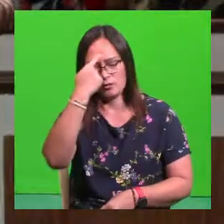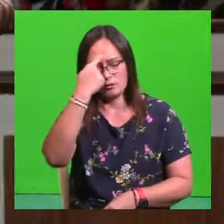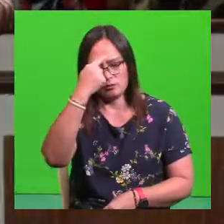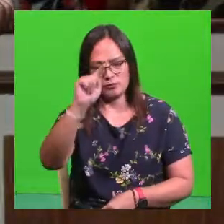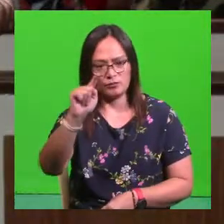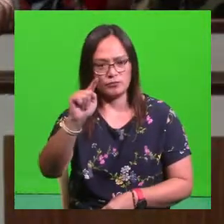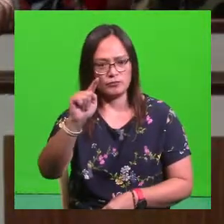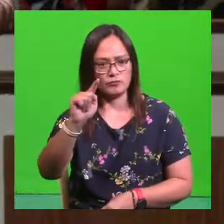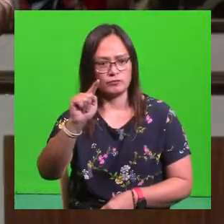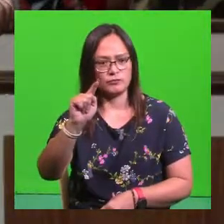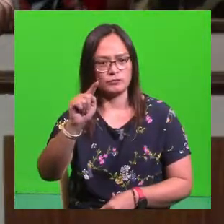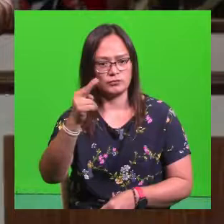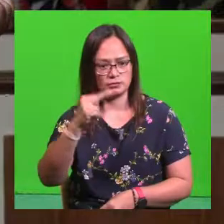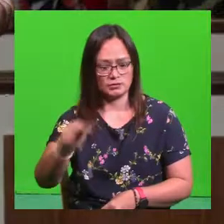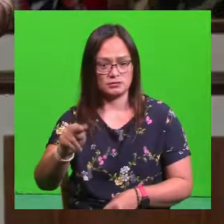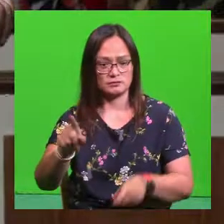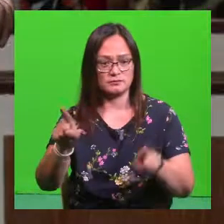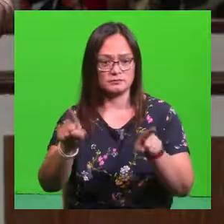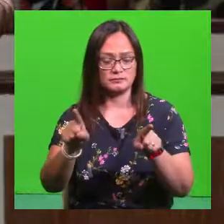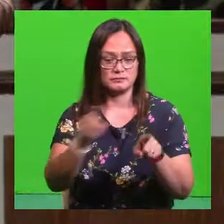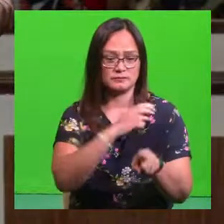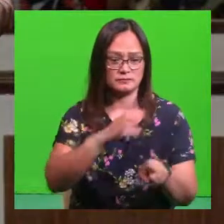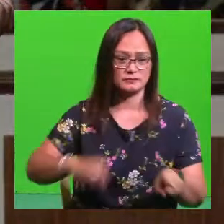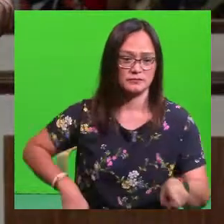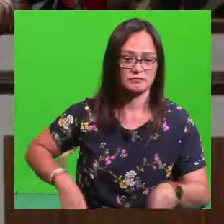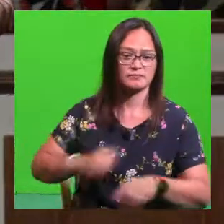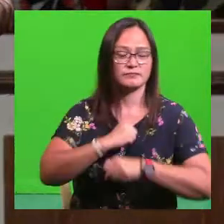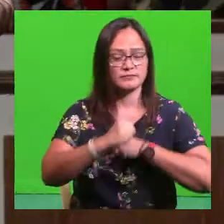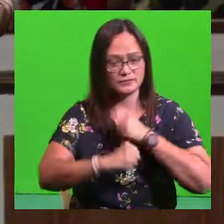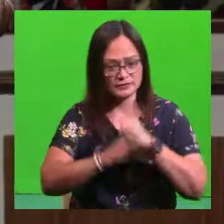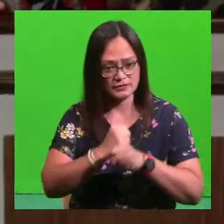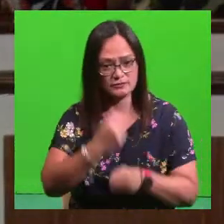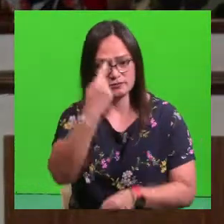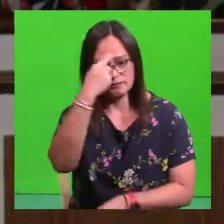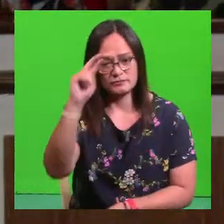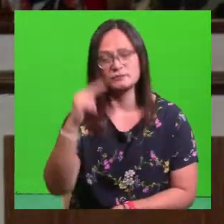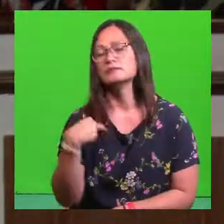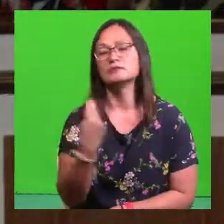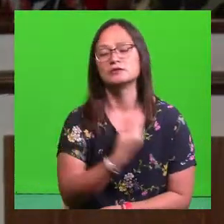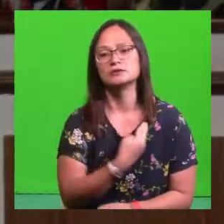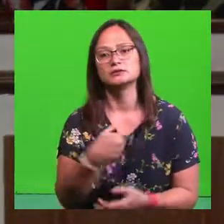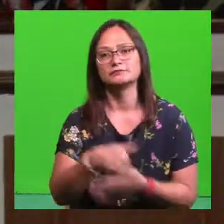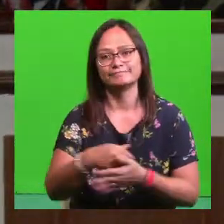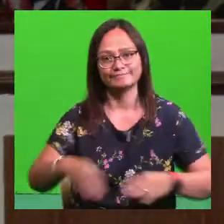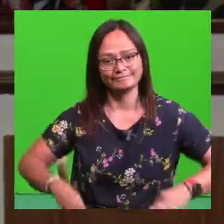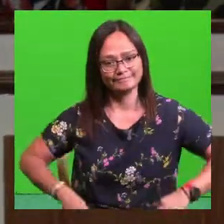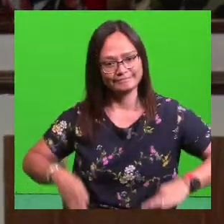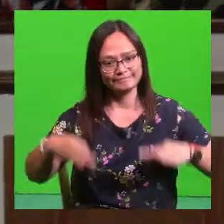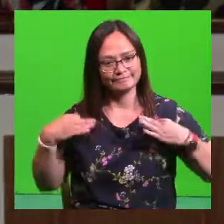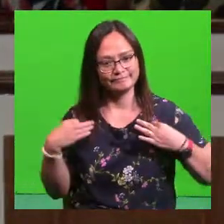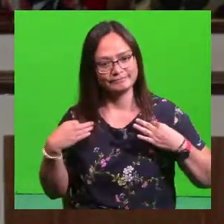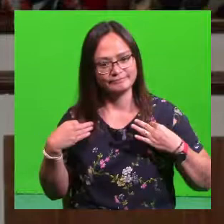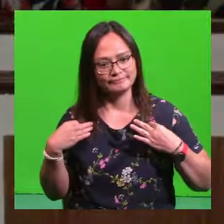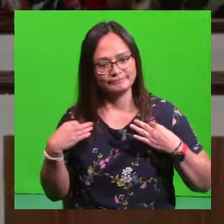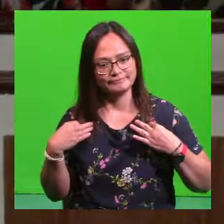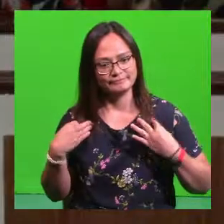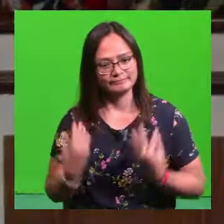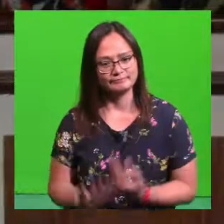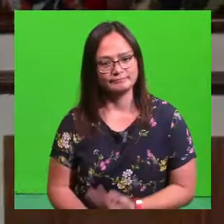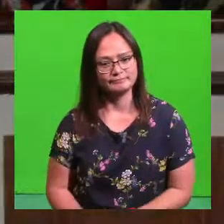Christ hath suffered for us in the flesh. Ano raw ang bilin ni Peter?